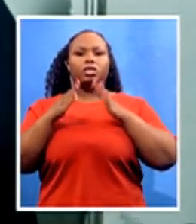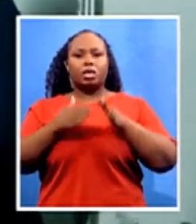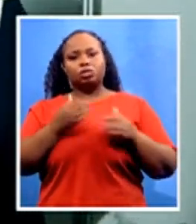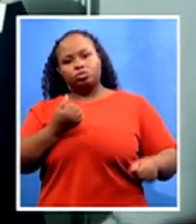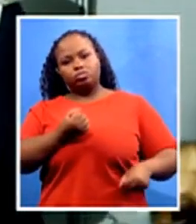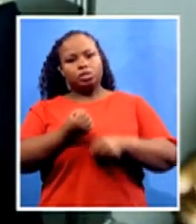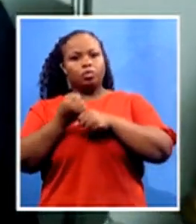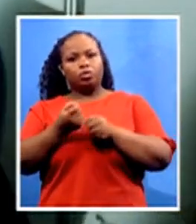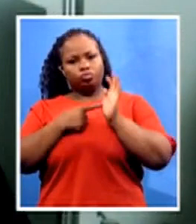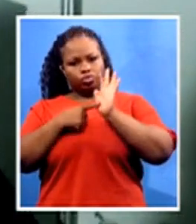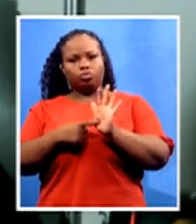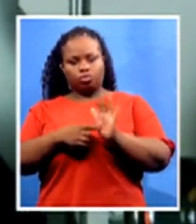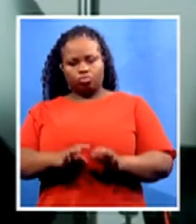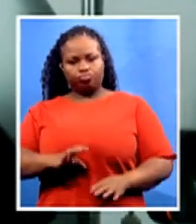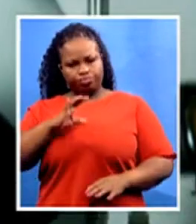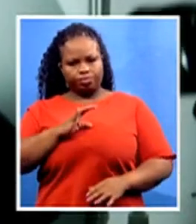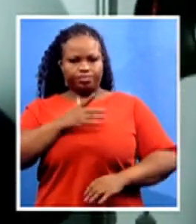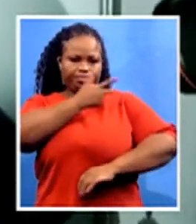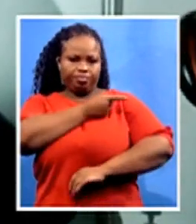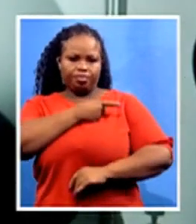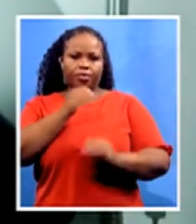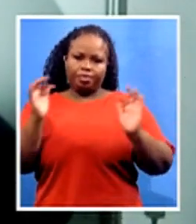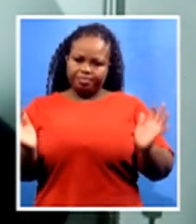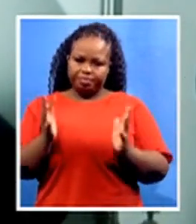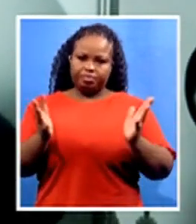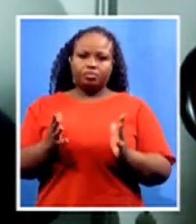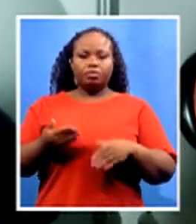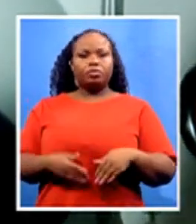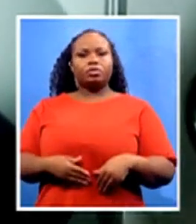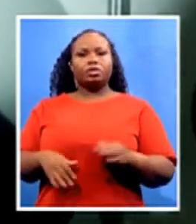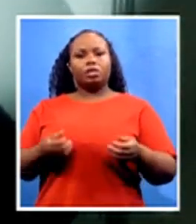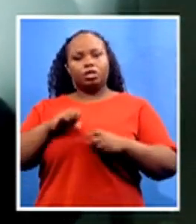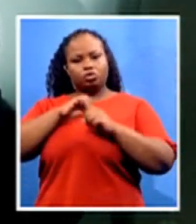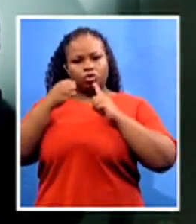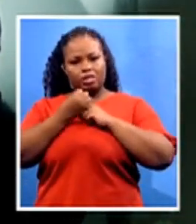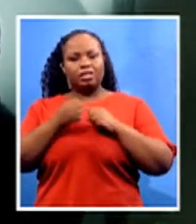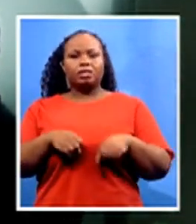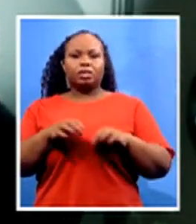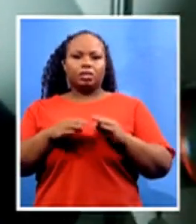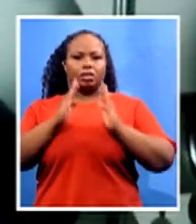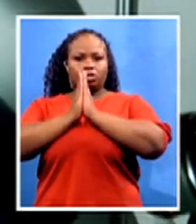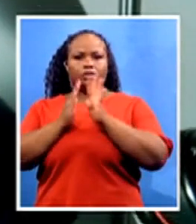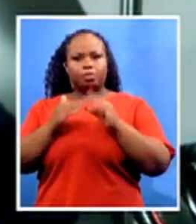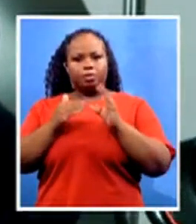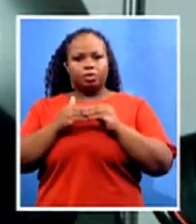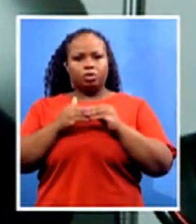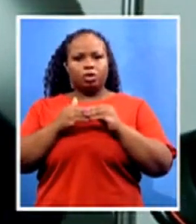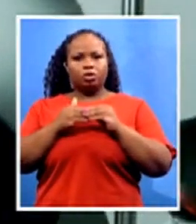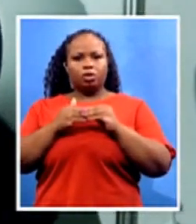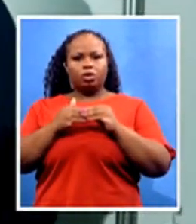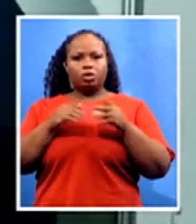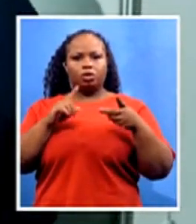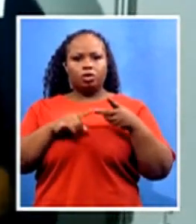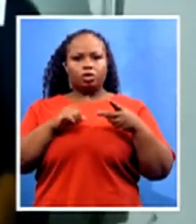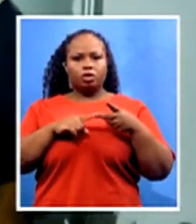also encouraging congregants and all this society to come along and take vaccines. Minister, before I let you go, can we just touch on also